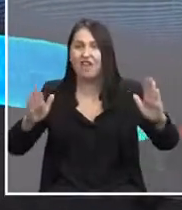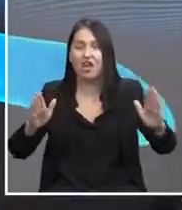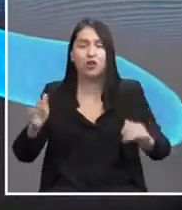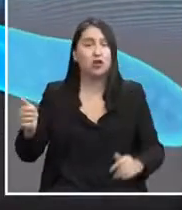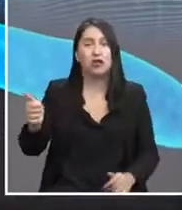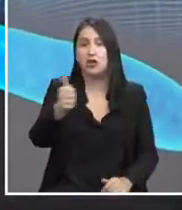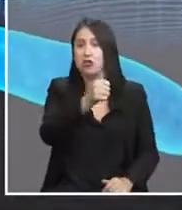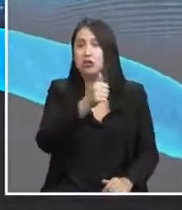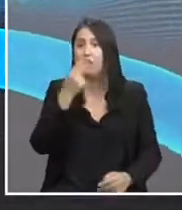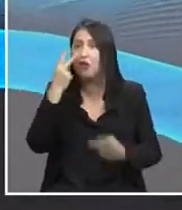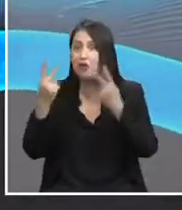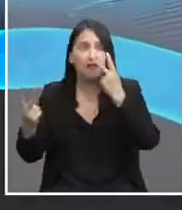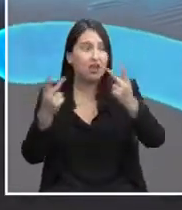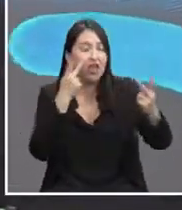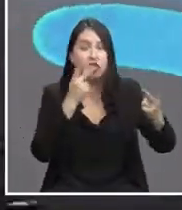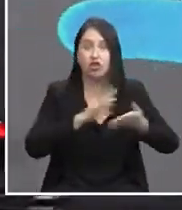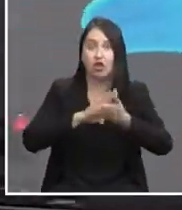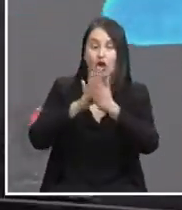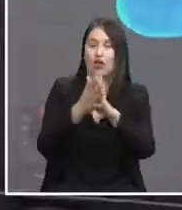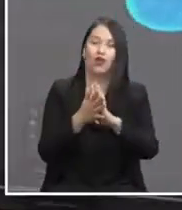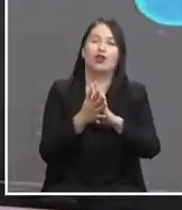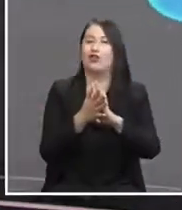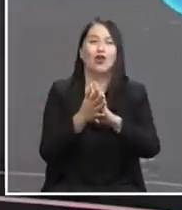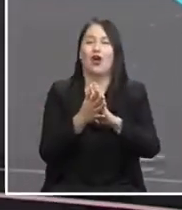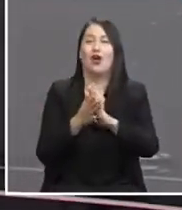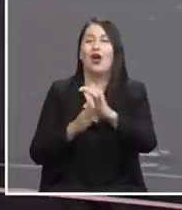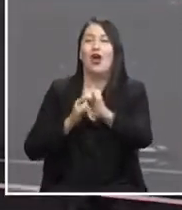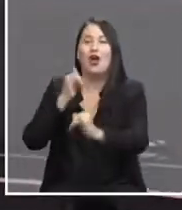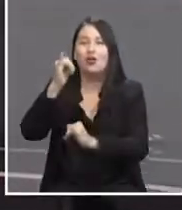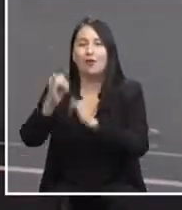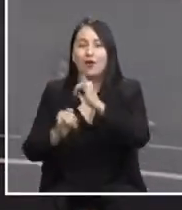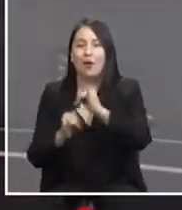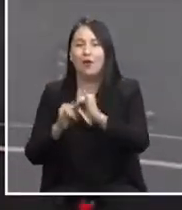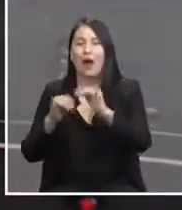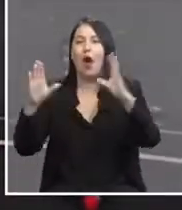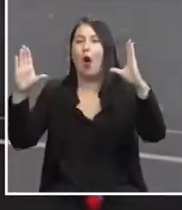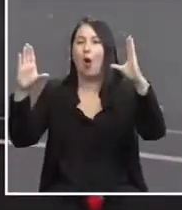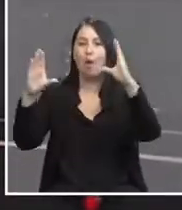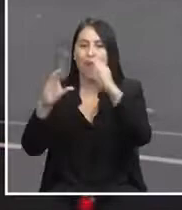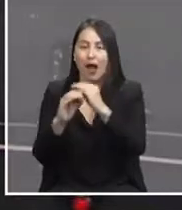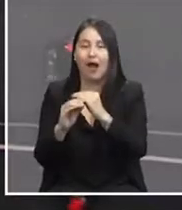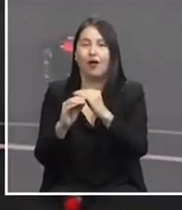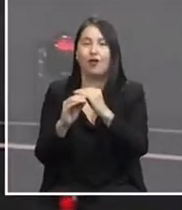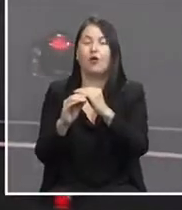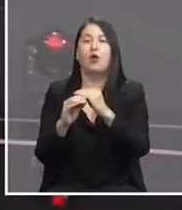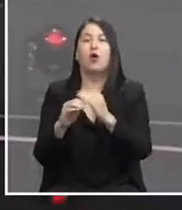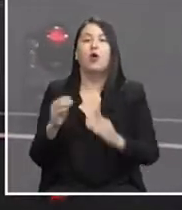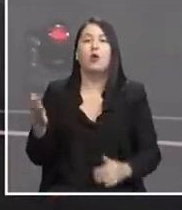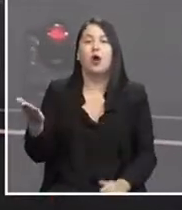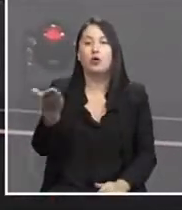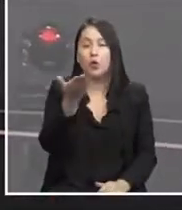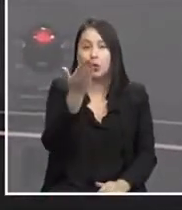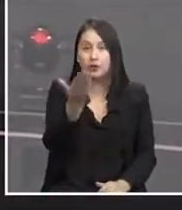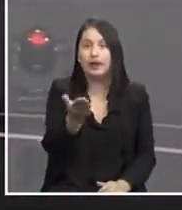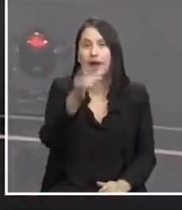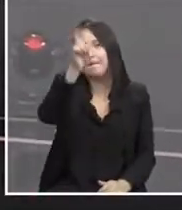When you are, which I'm not, but when you are a good geek, a good computer guy, you can